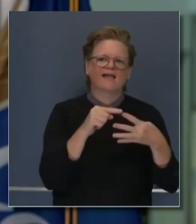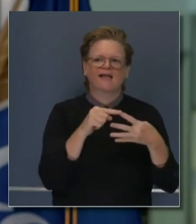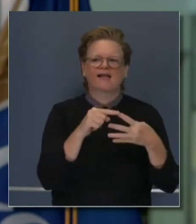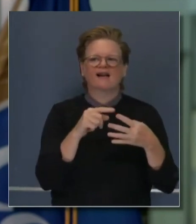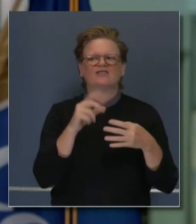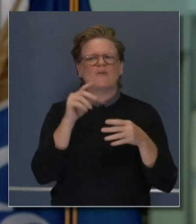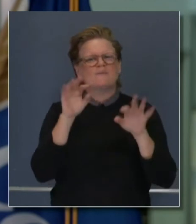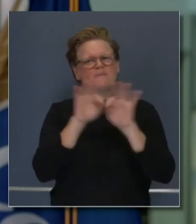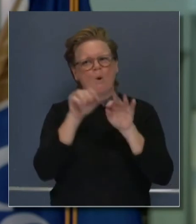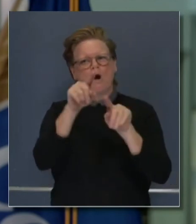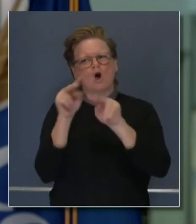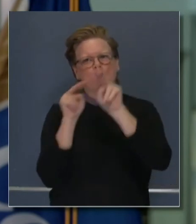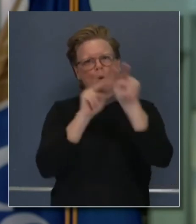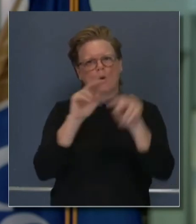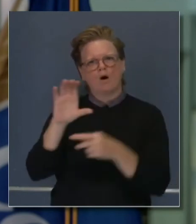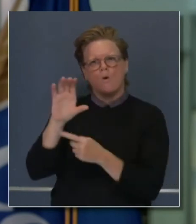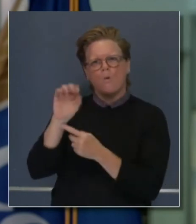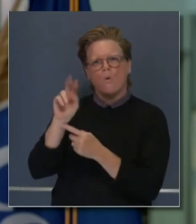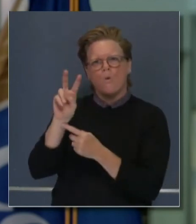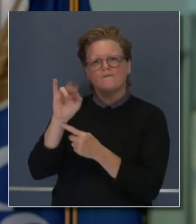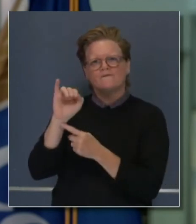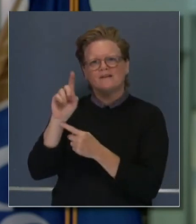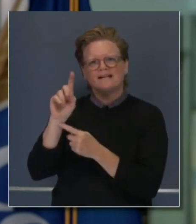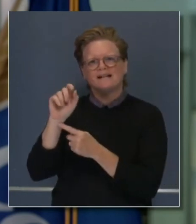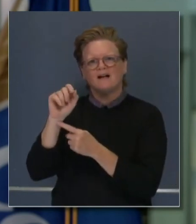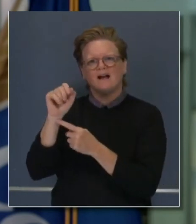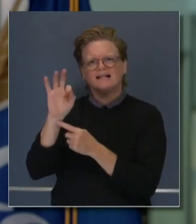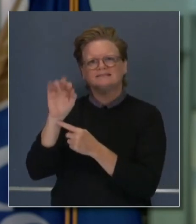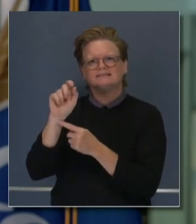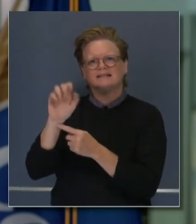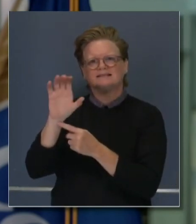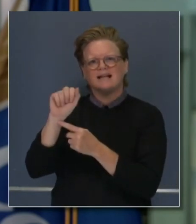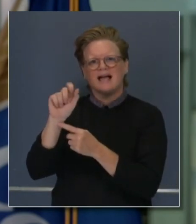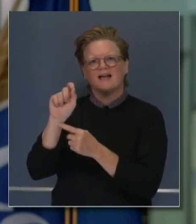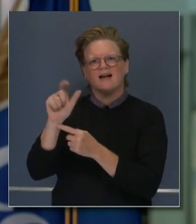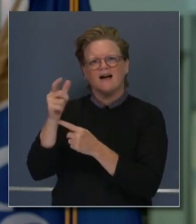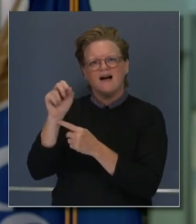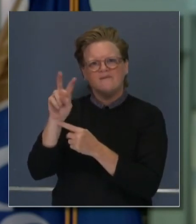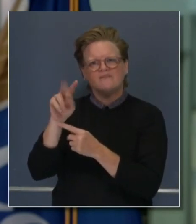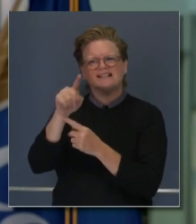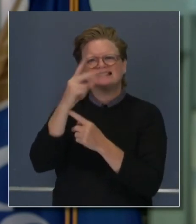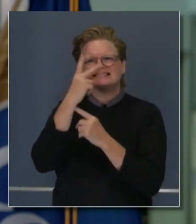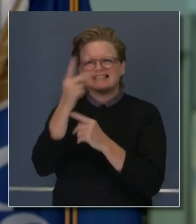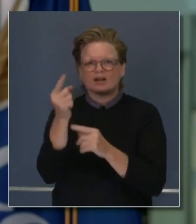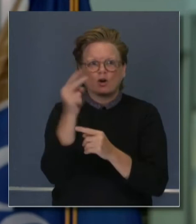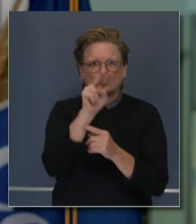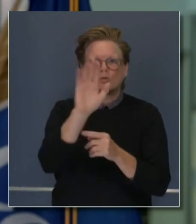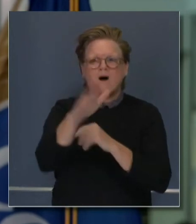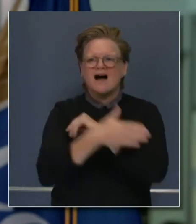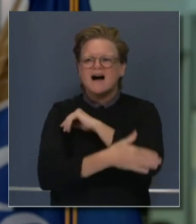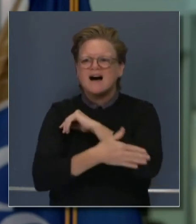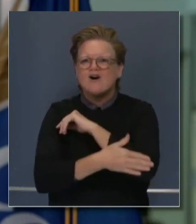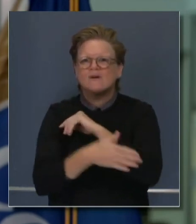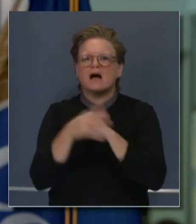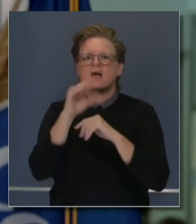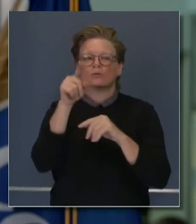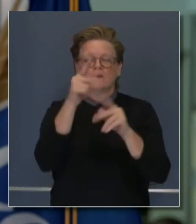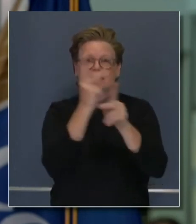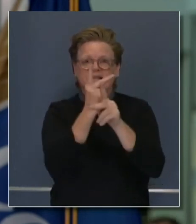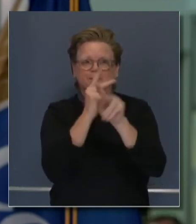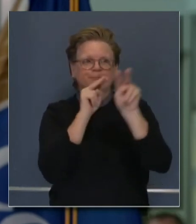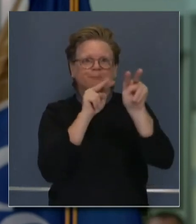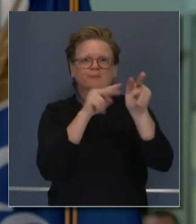covid19.ca.gov website to see for yourself and get the benefit of this updated website that I think provides a lot